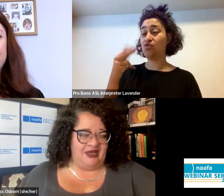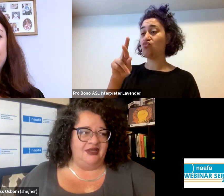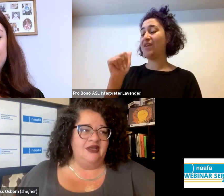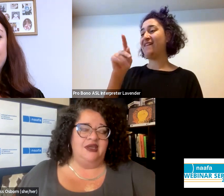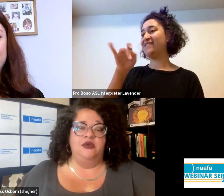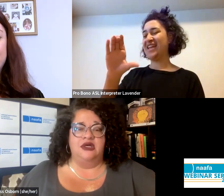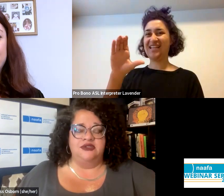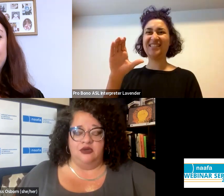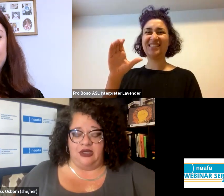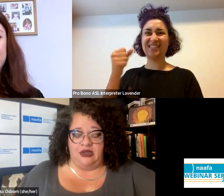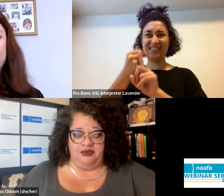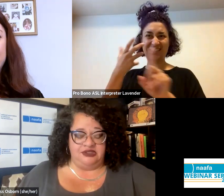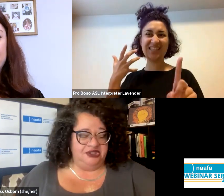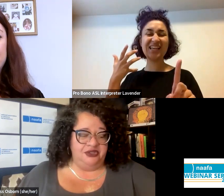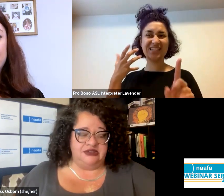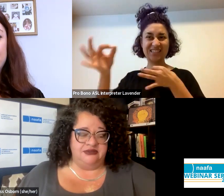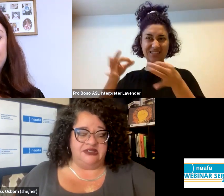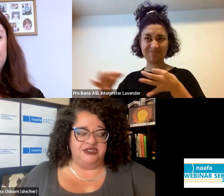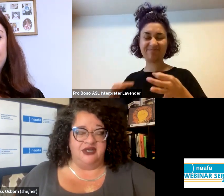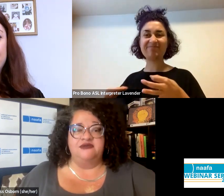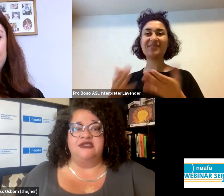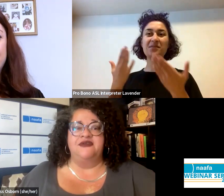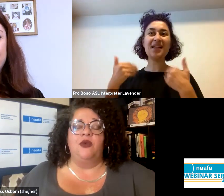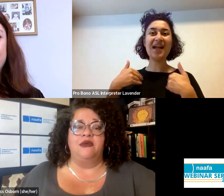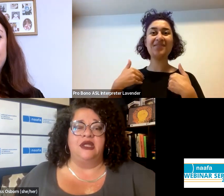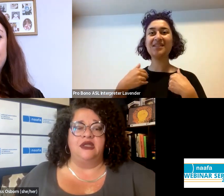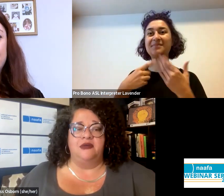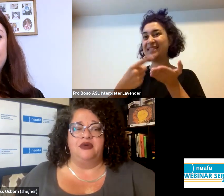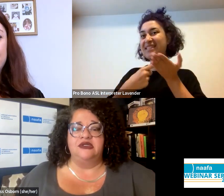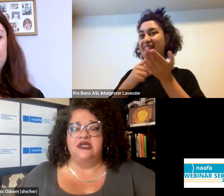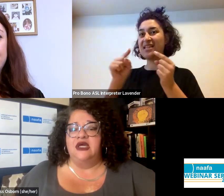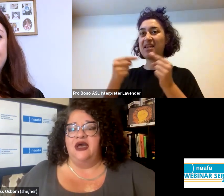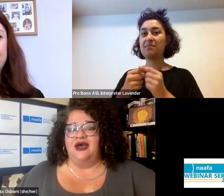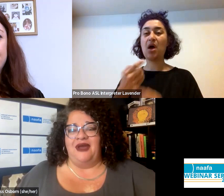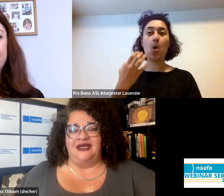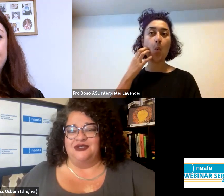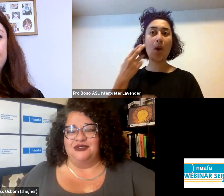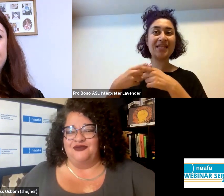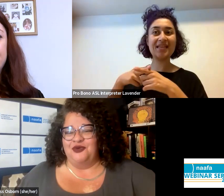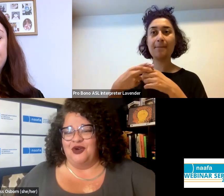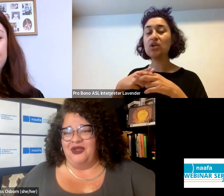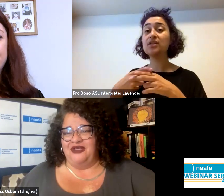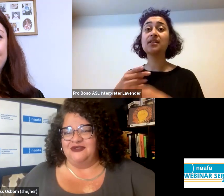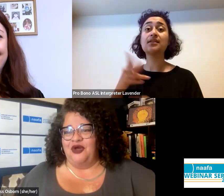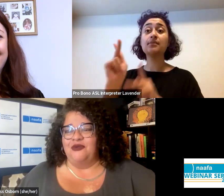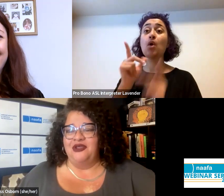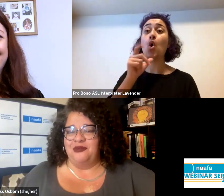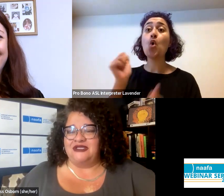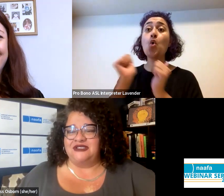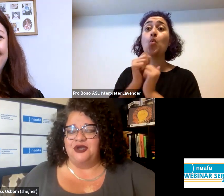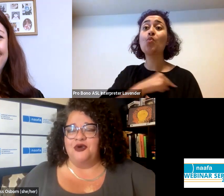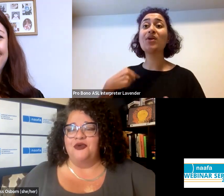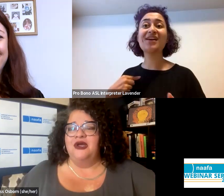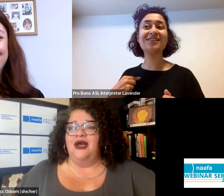of that. It will also potentially include some discussion of specific weight-related numbers. As those of you who are with us on a